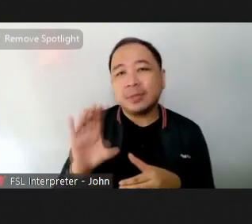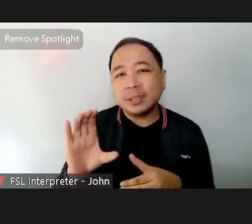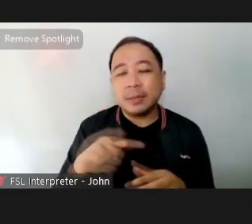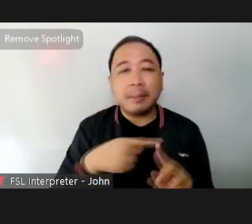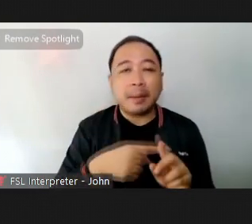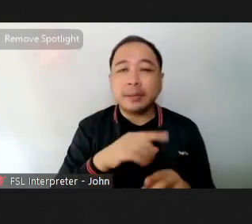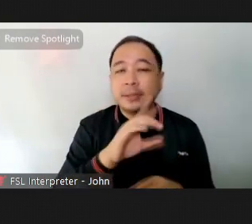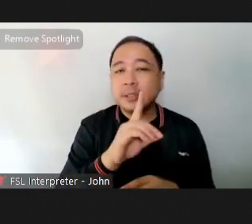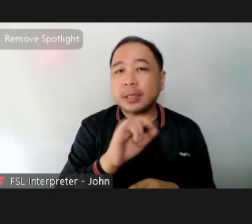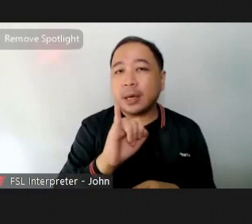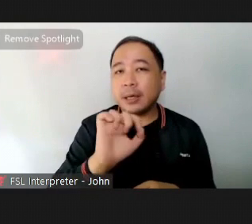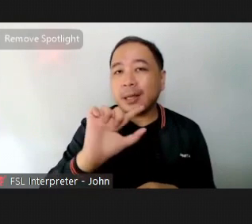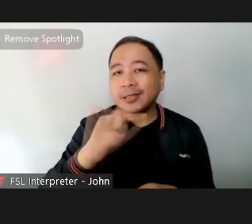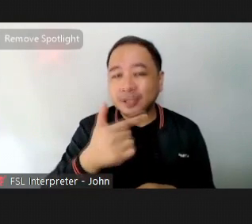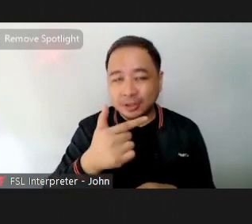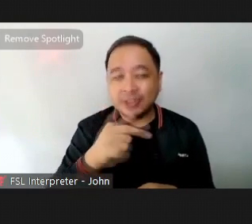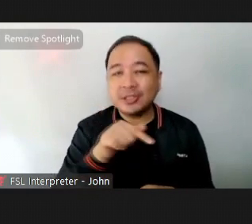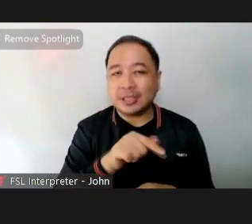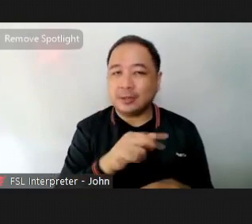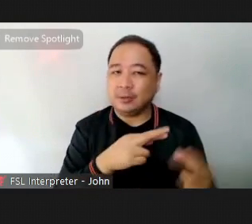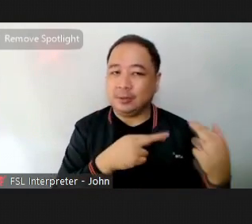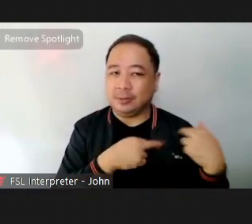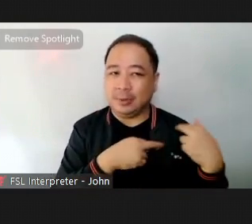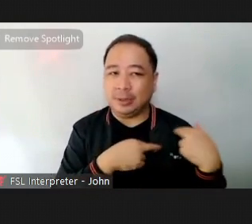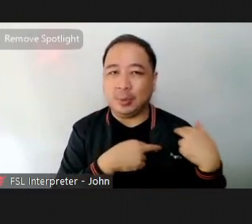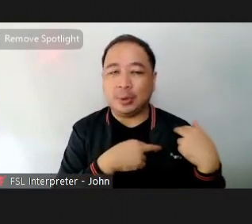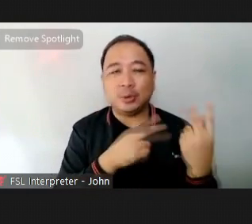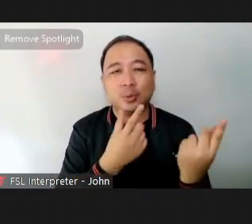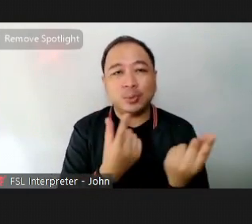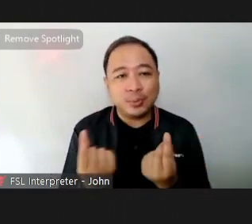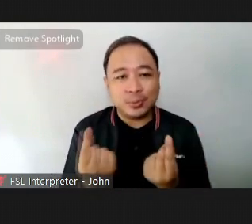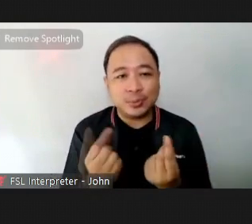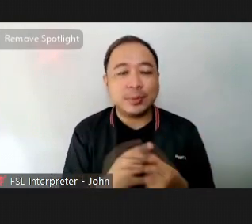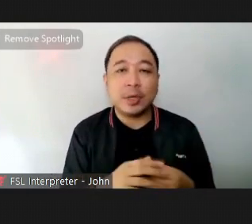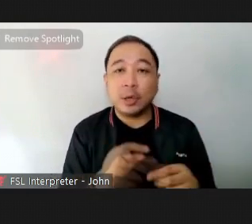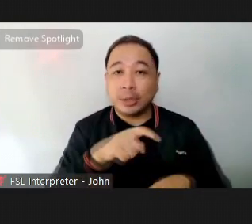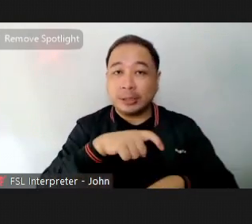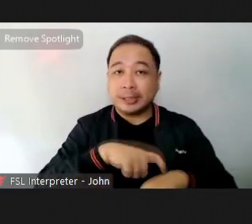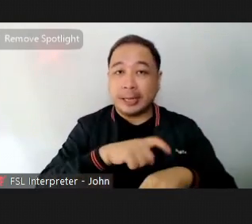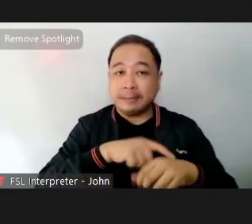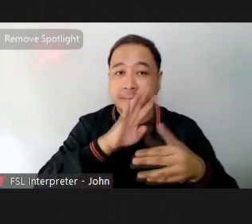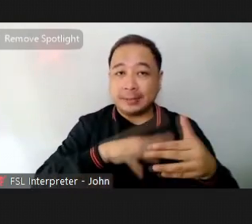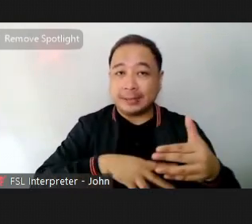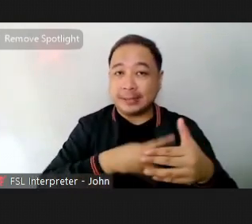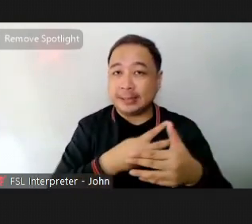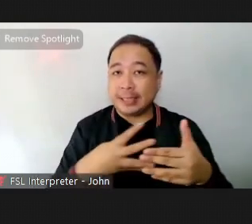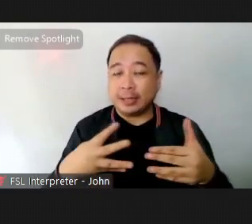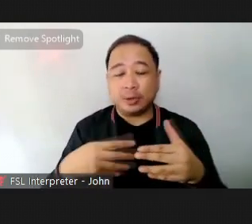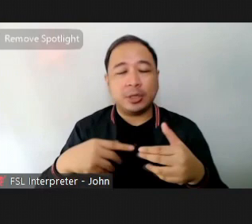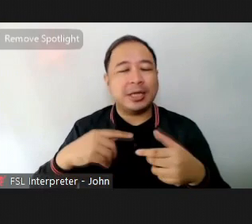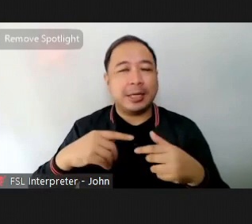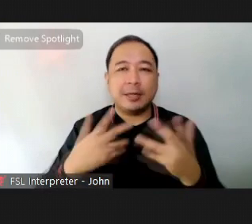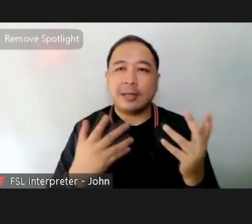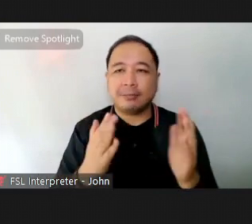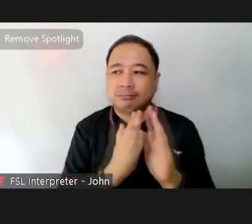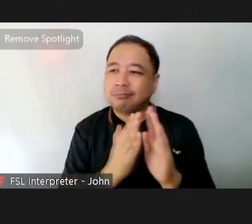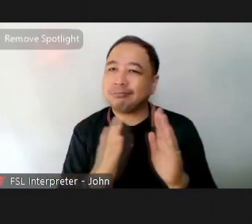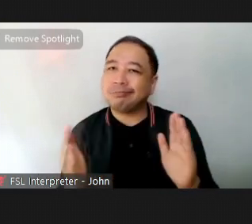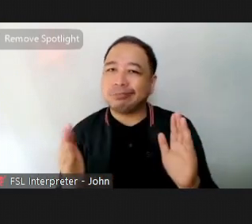or the Department of the Interior and Local Government. The time frame for the third program will be on the third quarter of